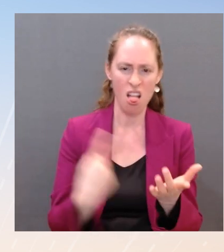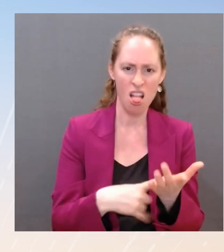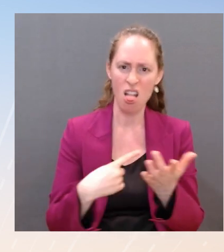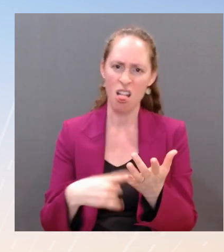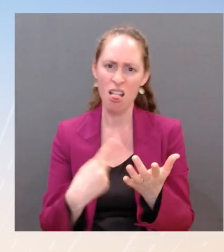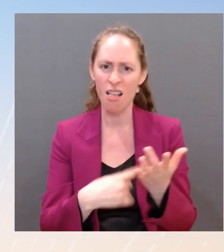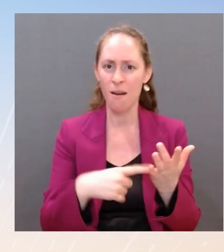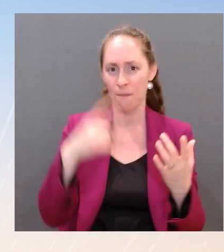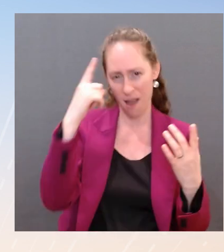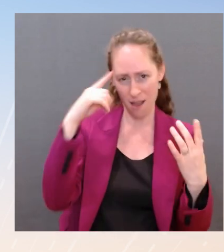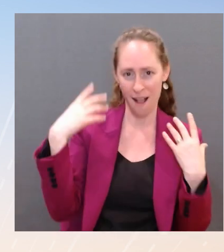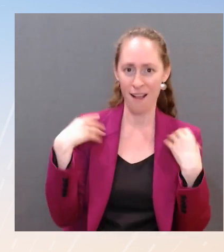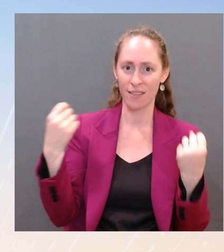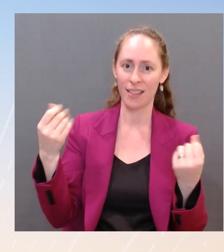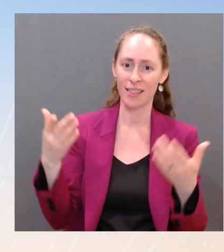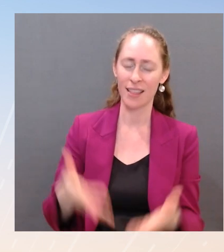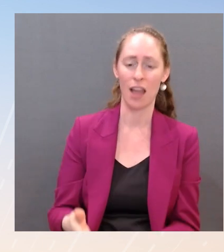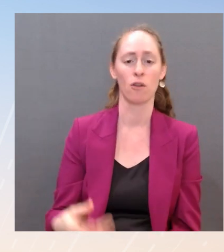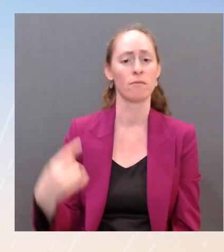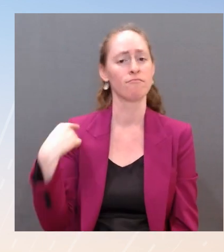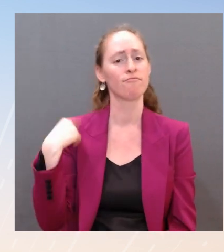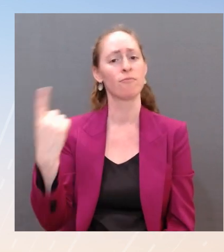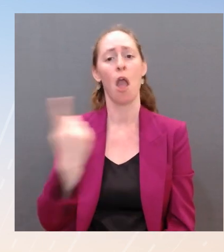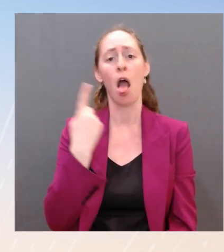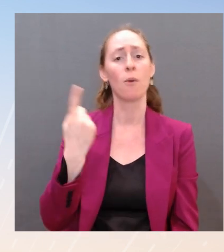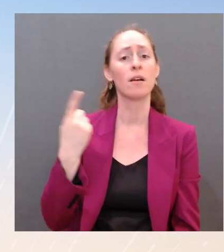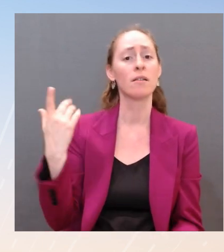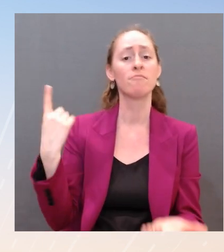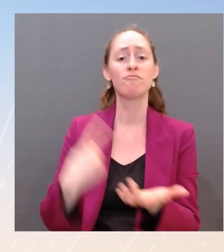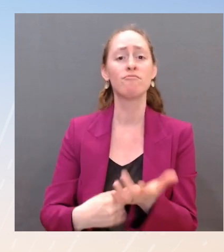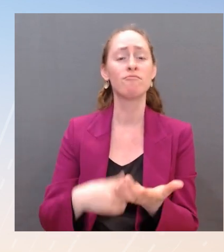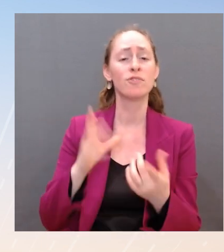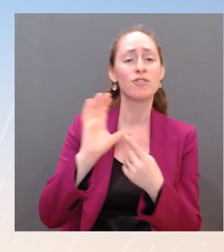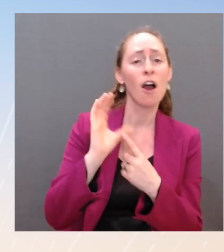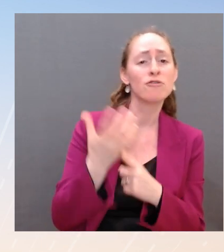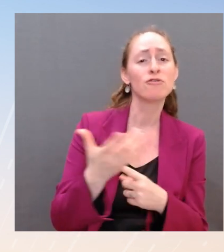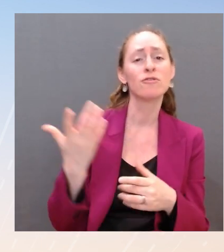beginning of time. So to me, applying the mental health lens just made